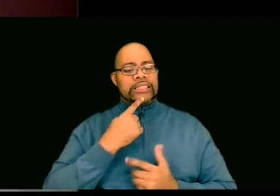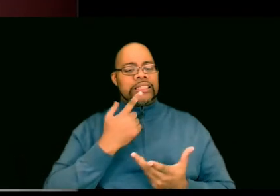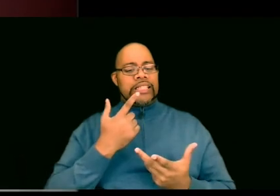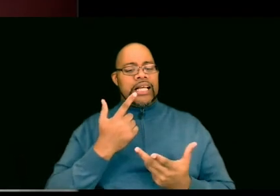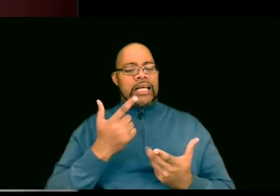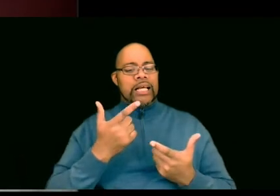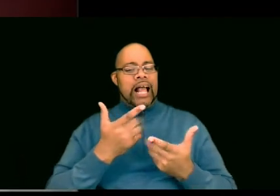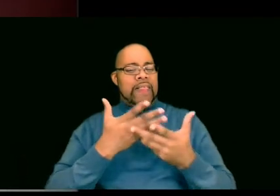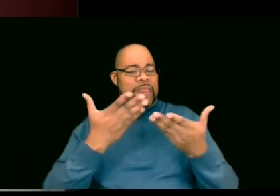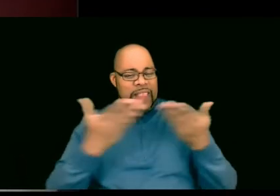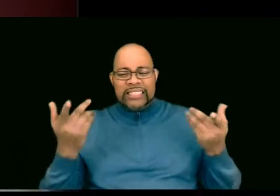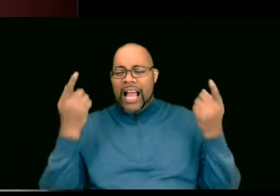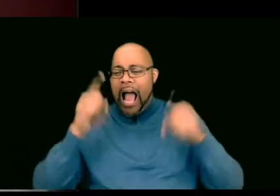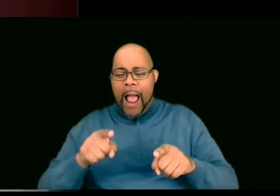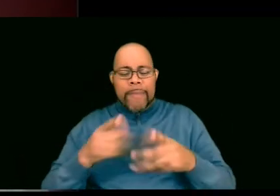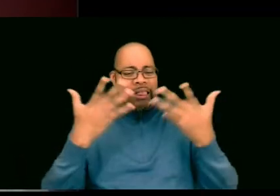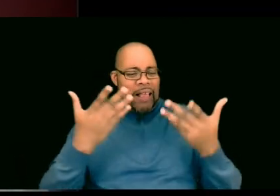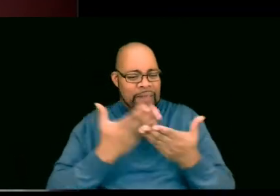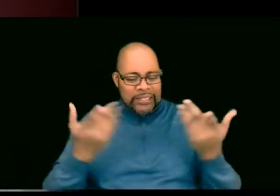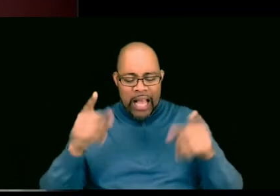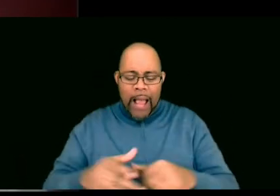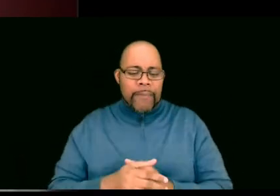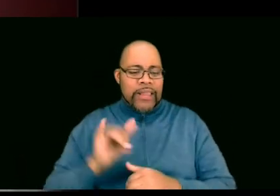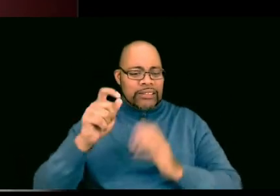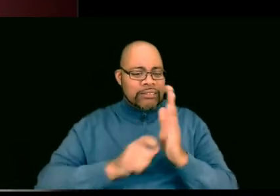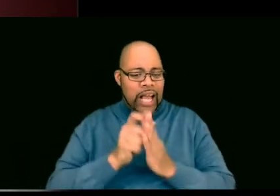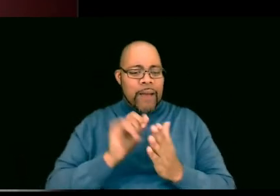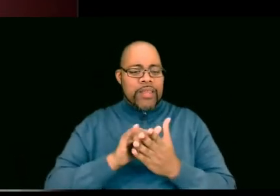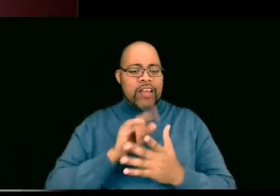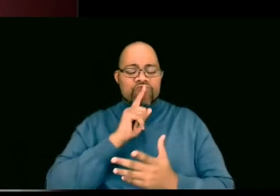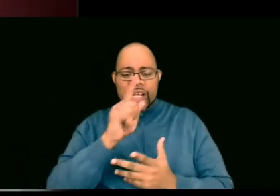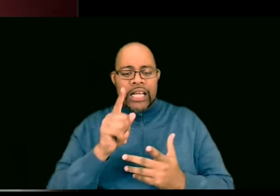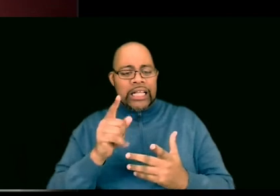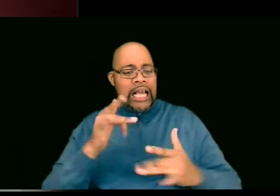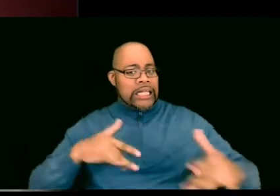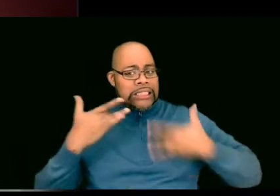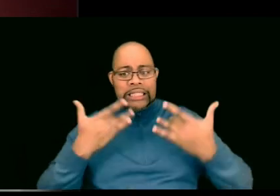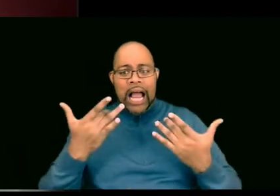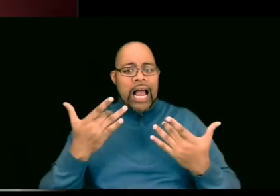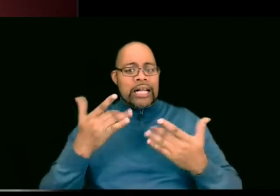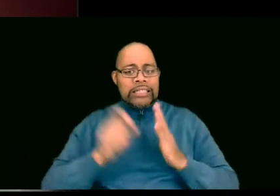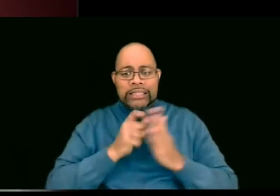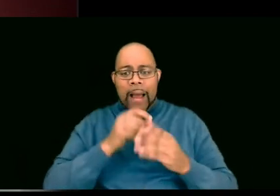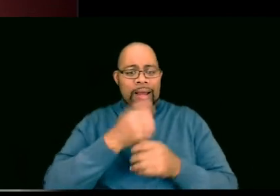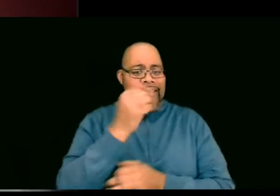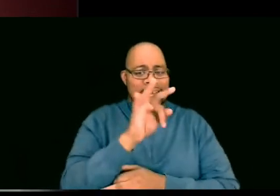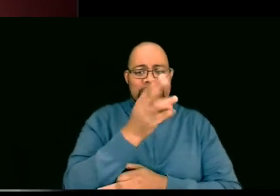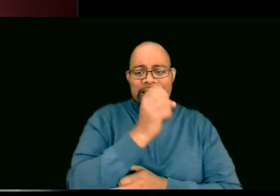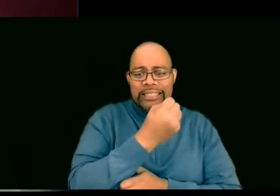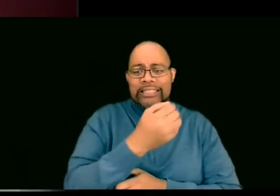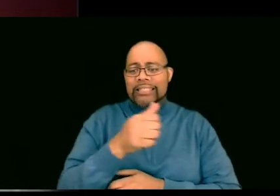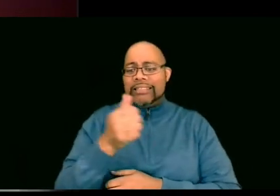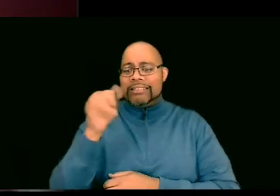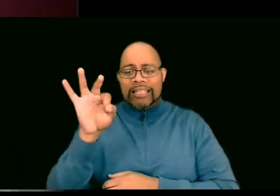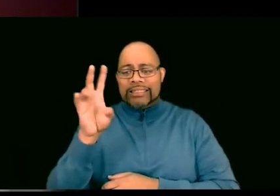I would say, heady stuff going on back then. And it was an electrifying time coming out of the 60s and